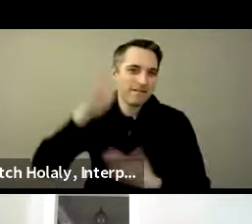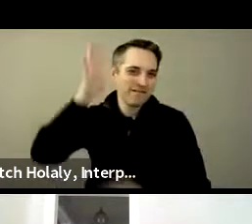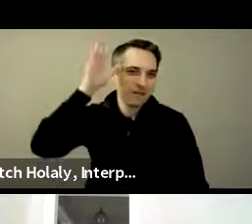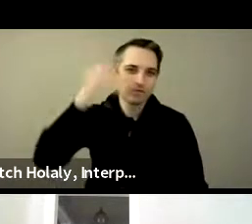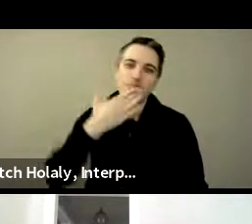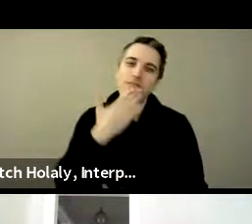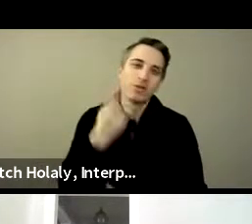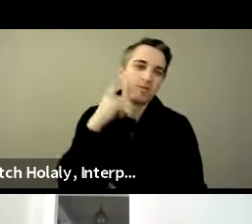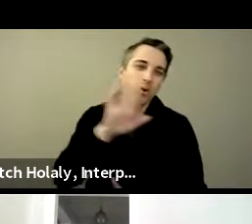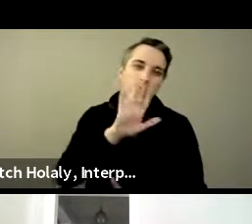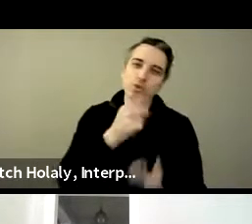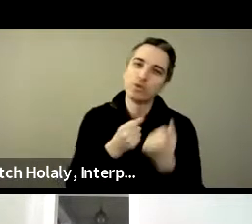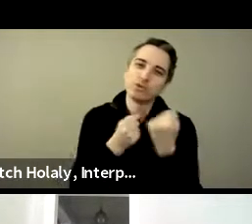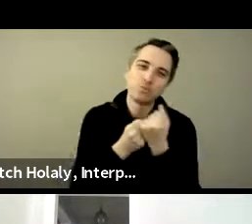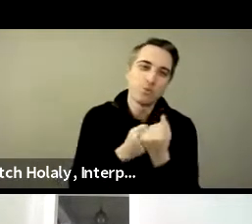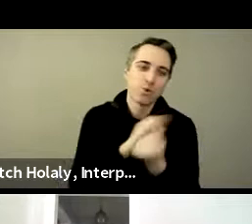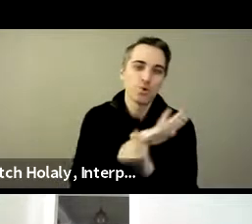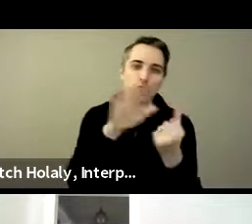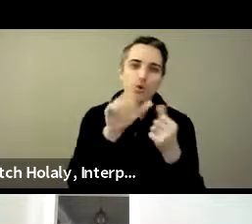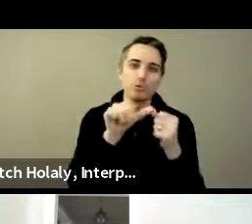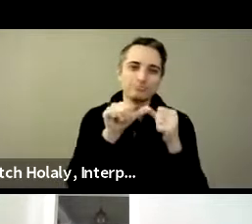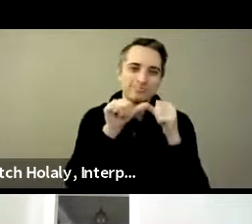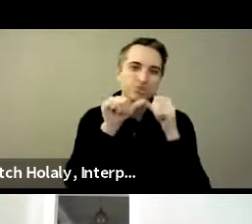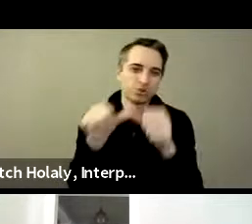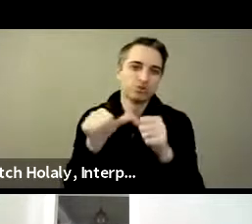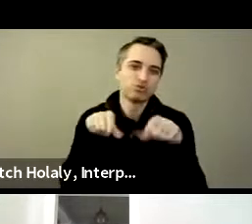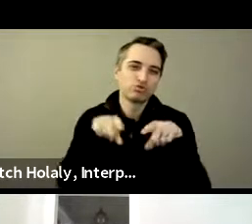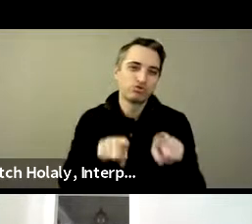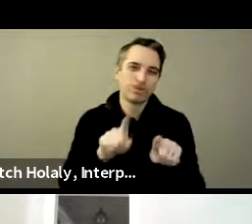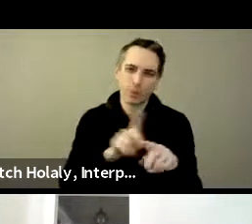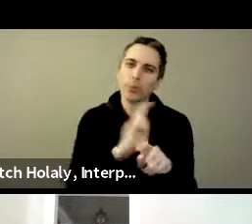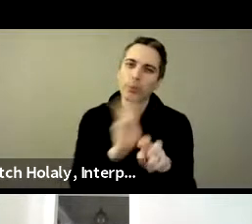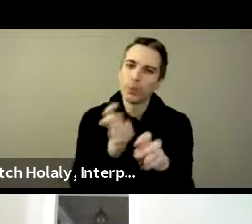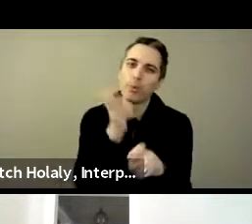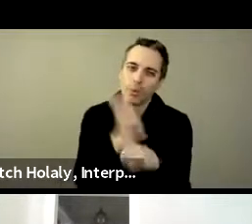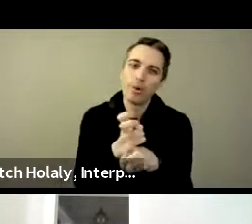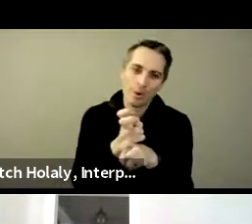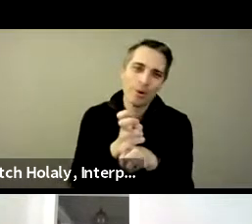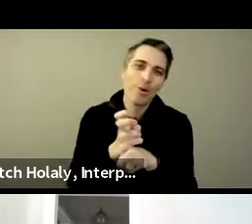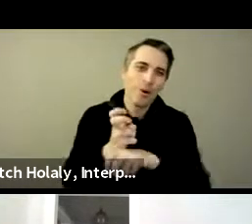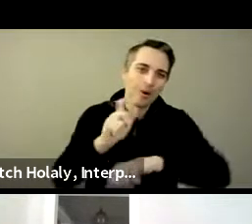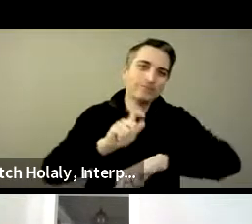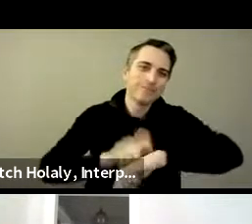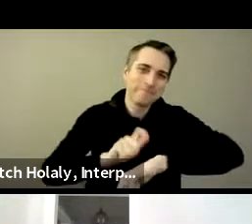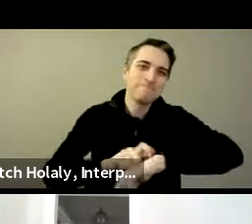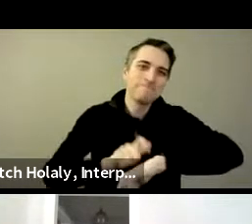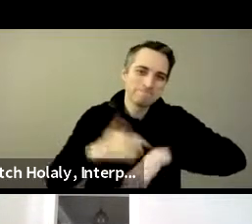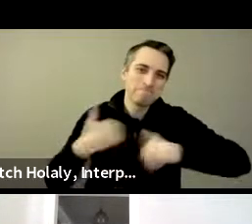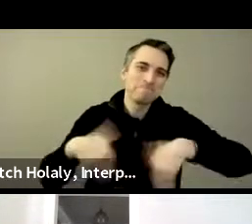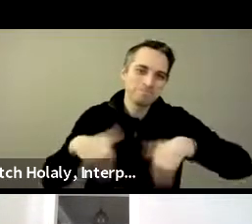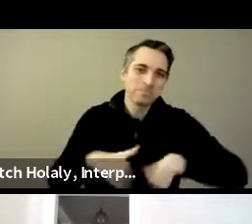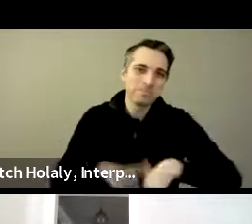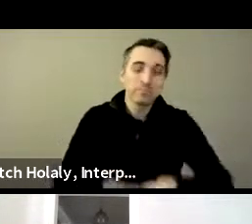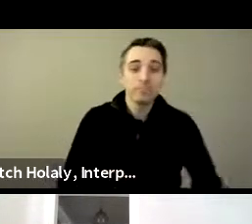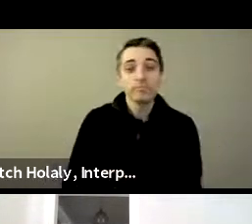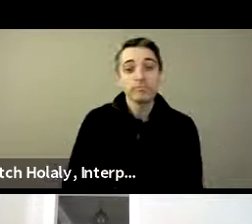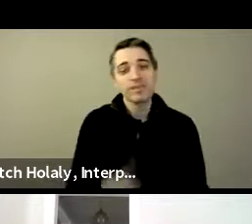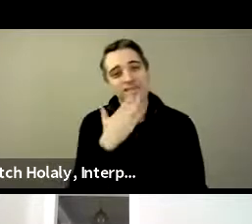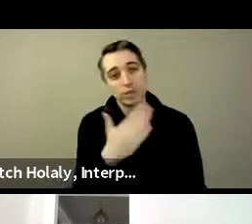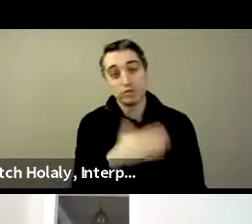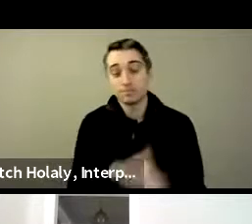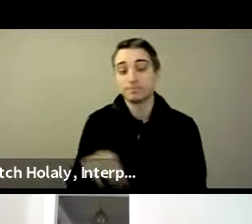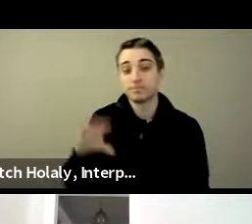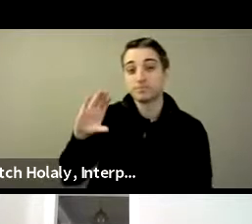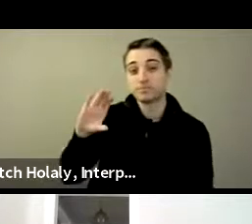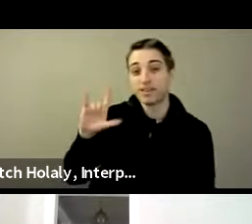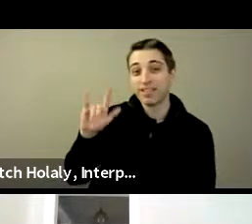and prayers and well wishes throughout such a difficult time. So thank you so much. You are more than welcome. Are there any commissioners who would like